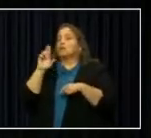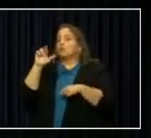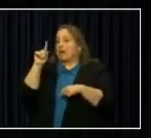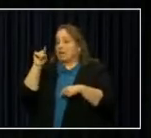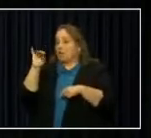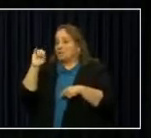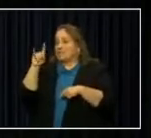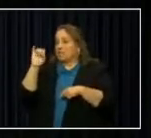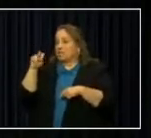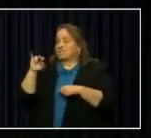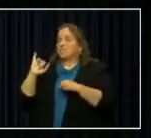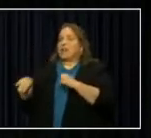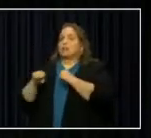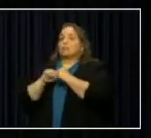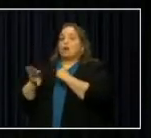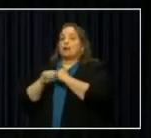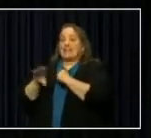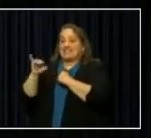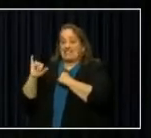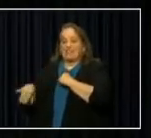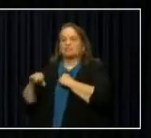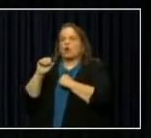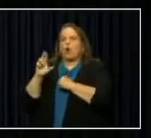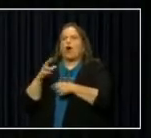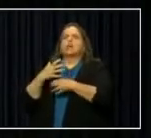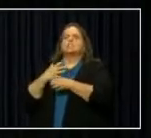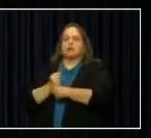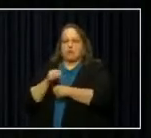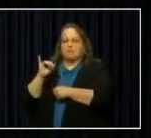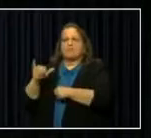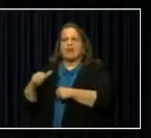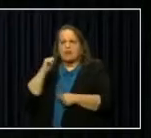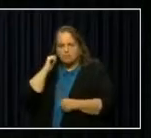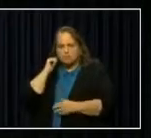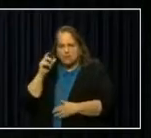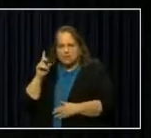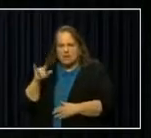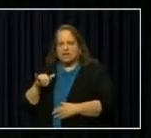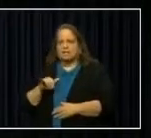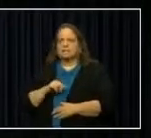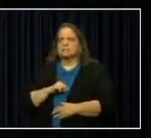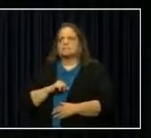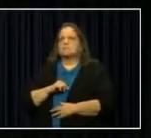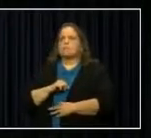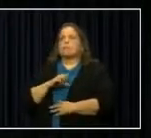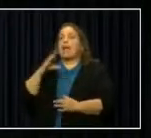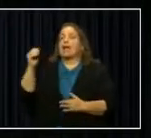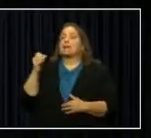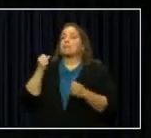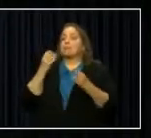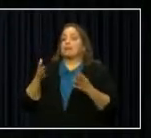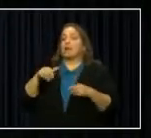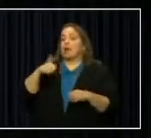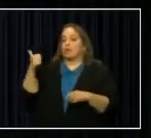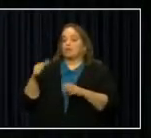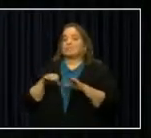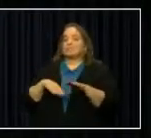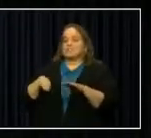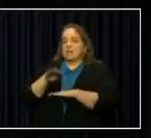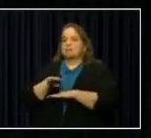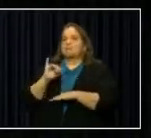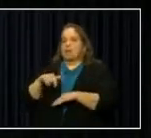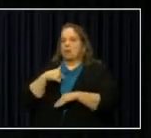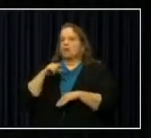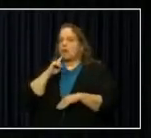radio stations that broadcast this, or at least a summary of it every day. And a number of other steps that we